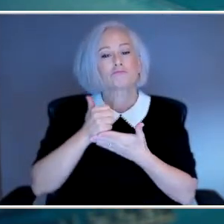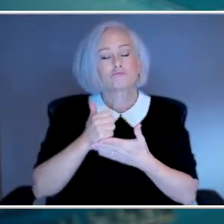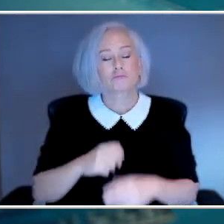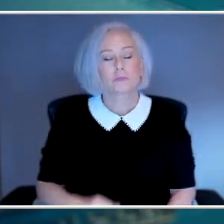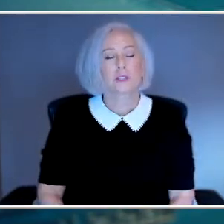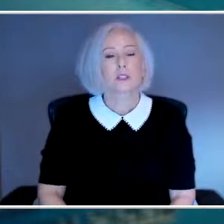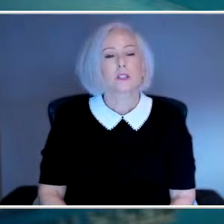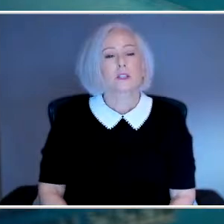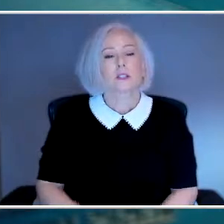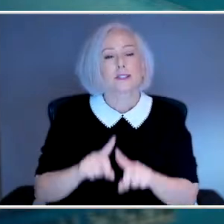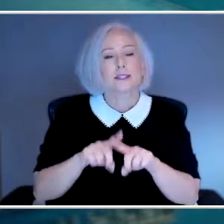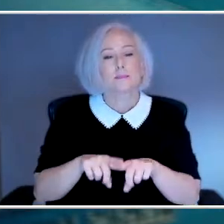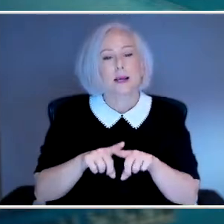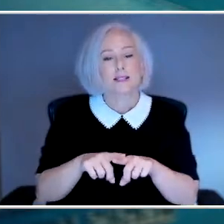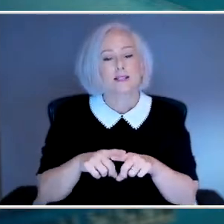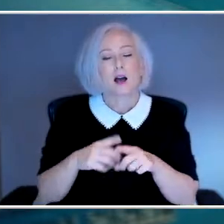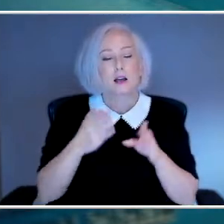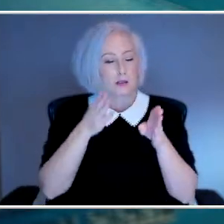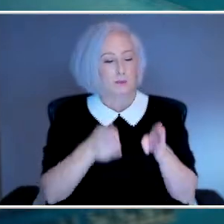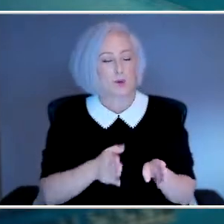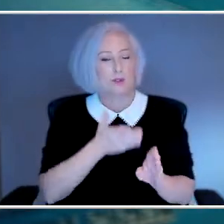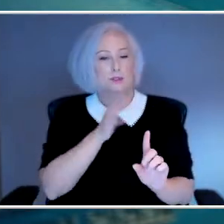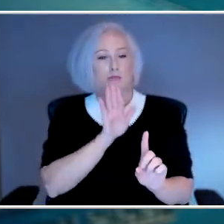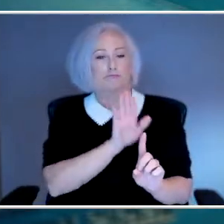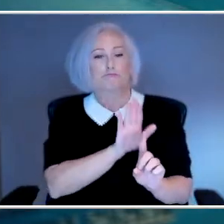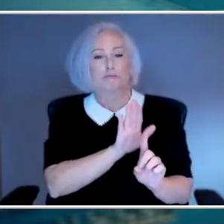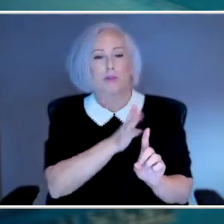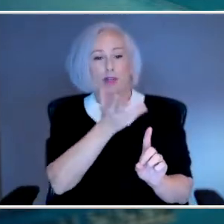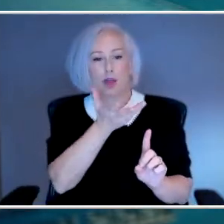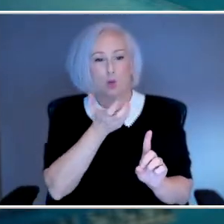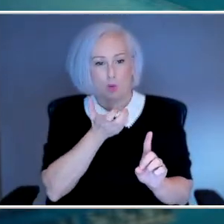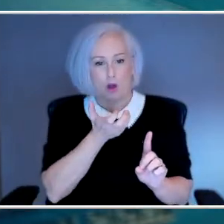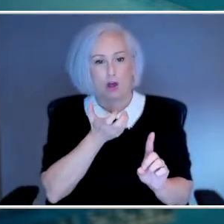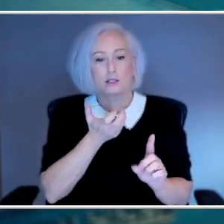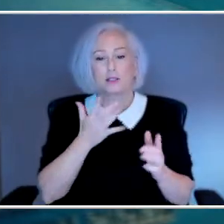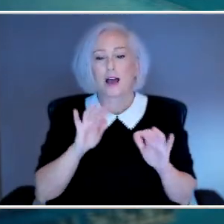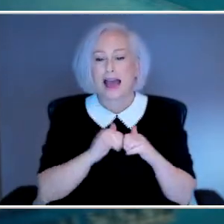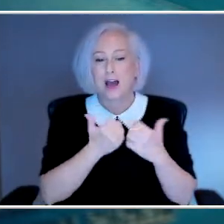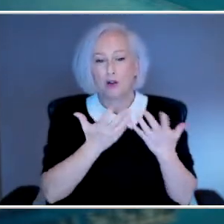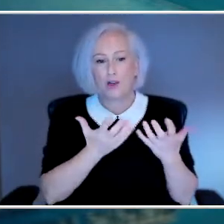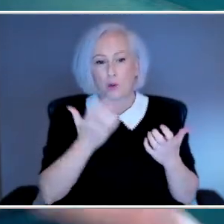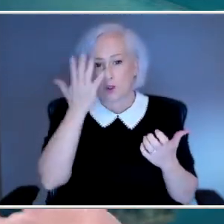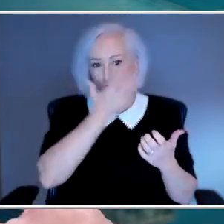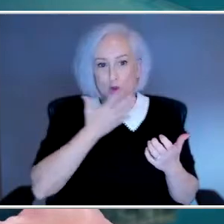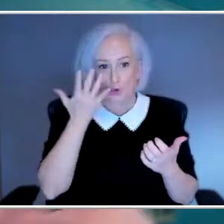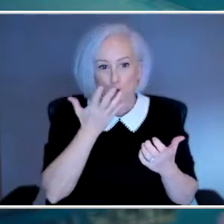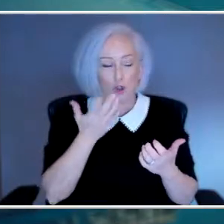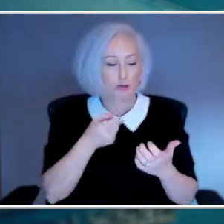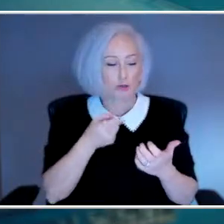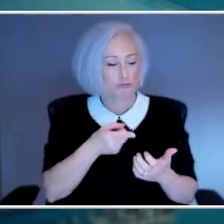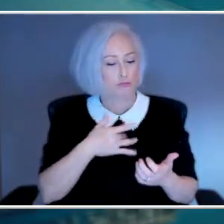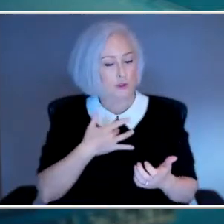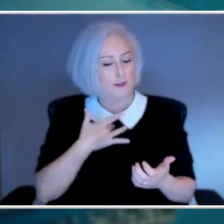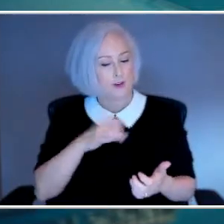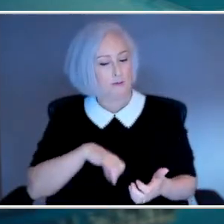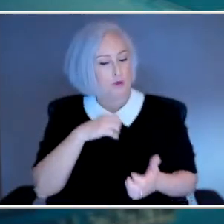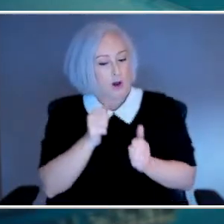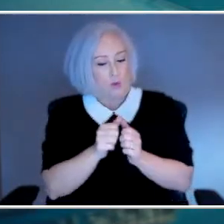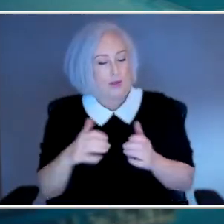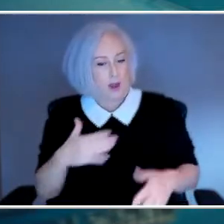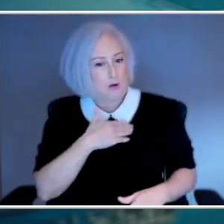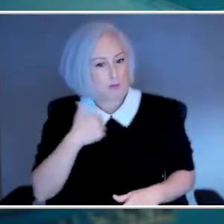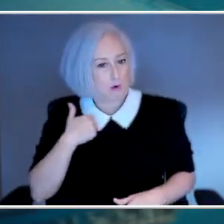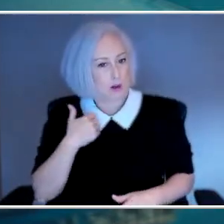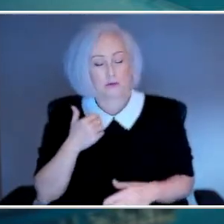far as their aesthetics and how they feel proud about themselves after surgery. And so there are a lot of different options that women have,